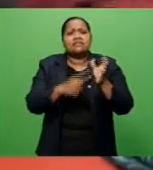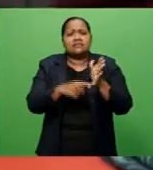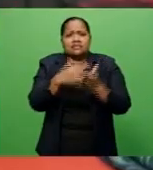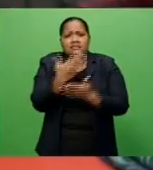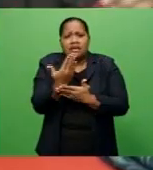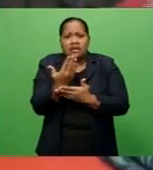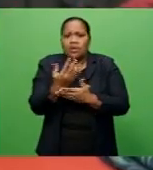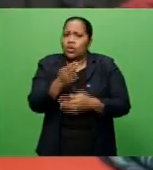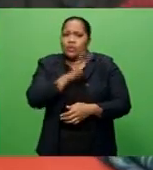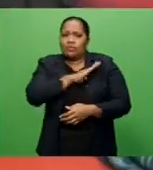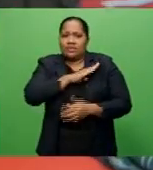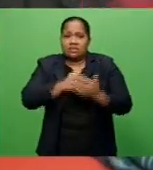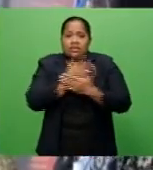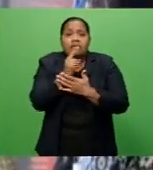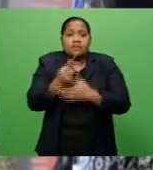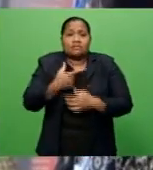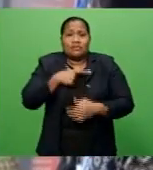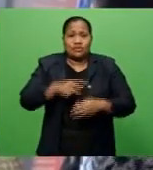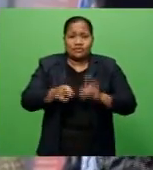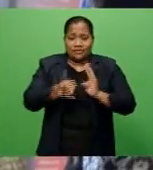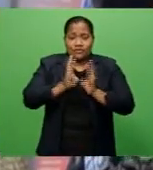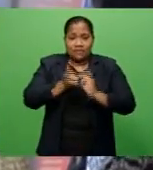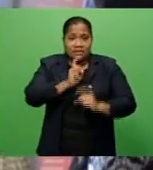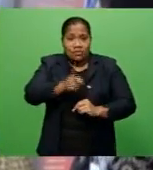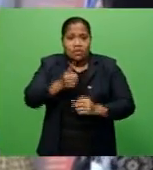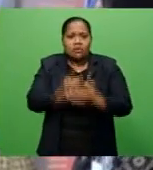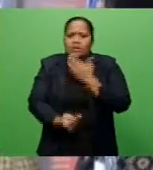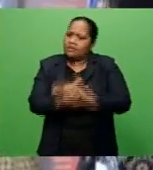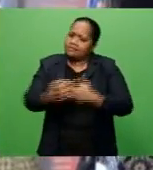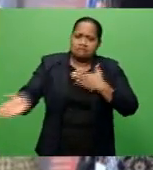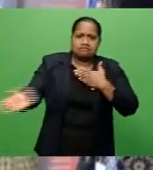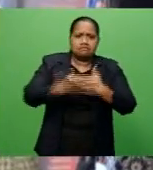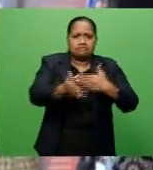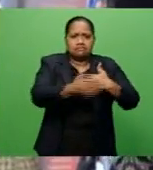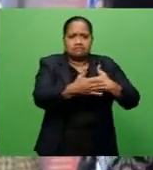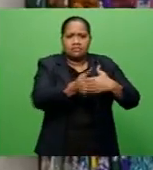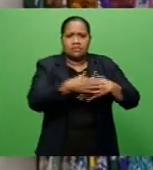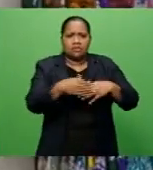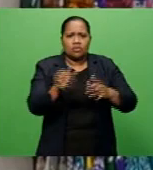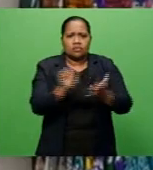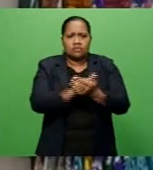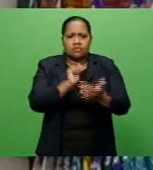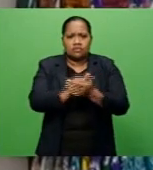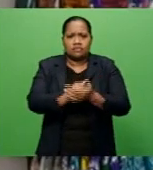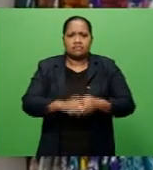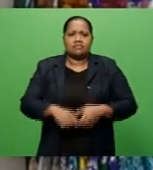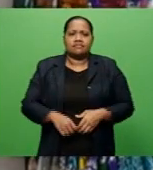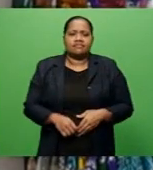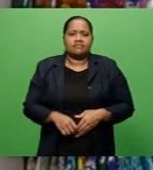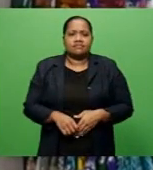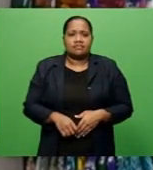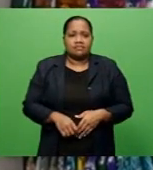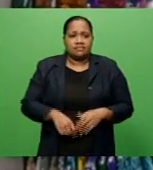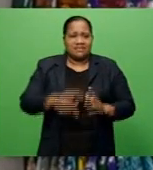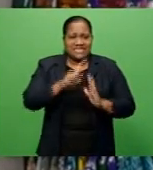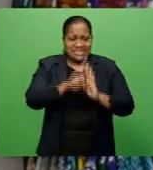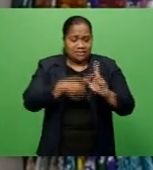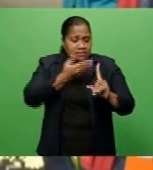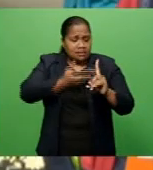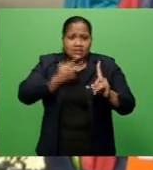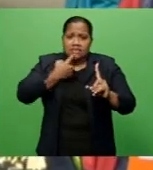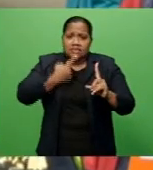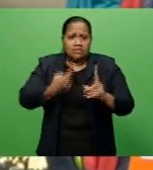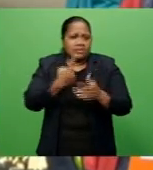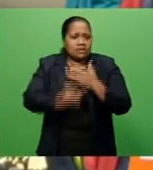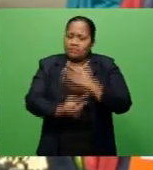warnings, they had to close their business by midday. Suva Retailers Association President Jitesh Patel says it was challenging to get the